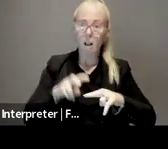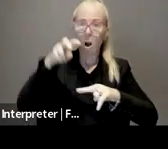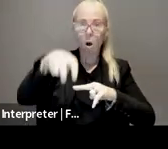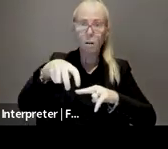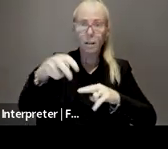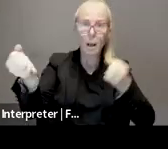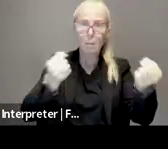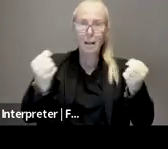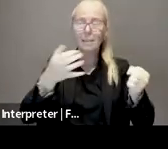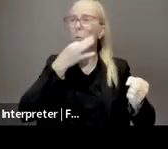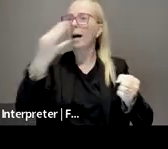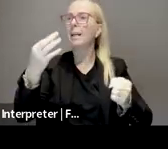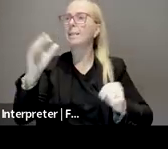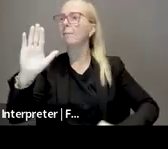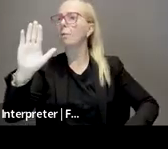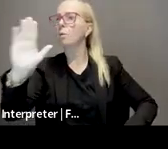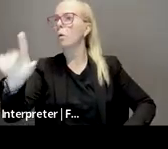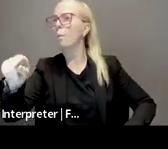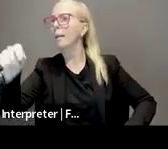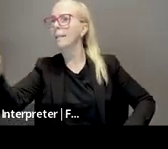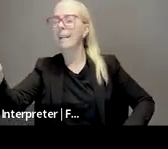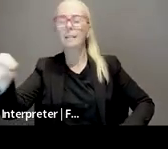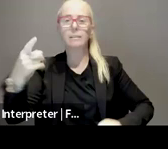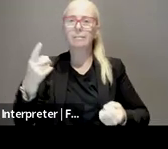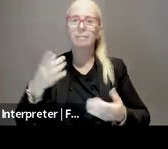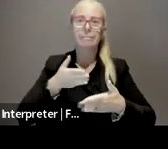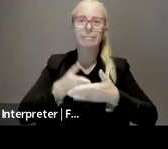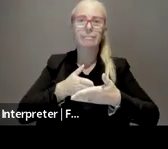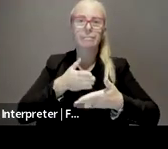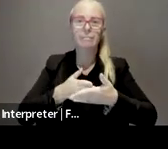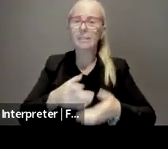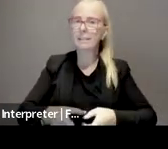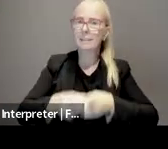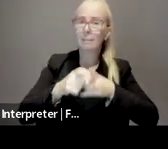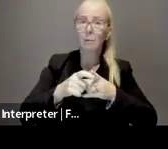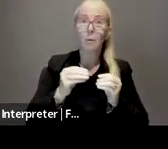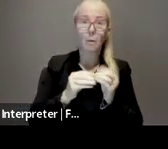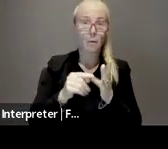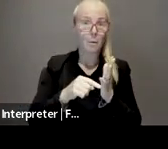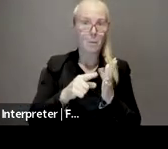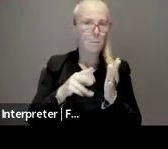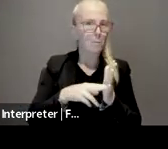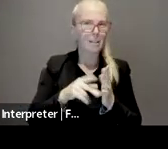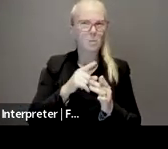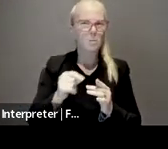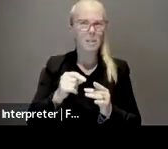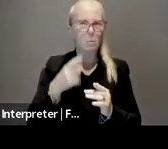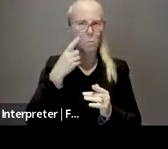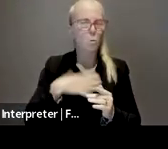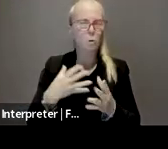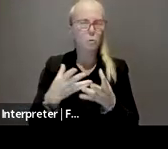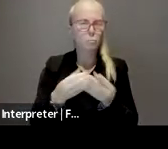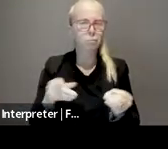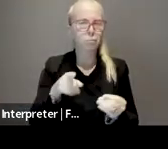and inequitable. At Button, we're tackling this problem head on. Our app Button allows users to